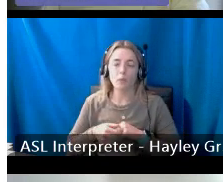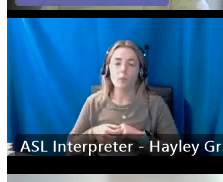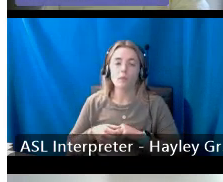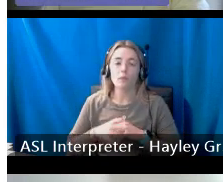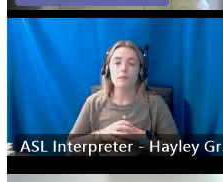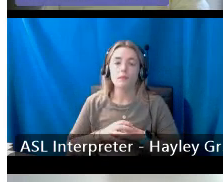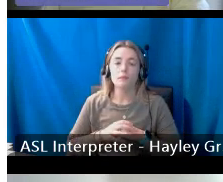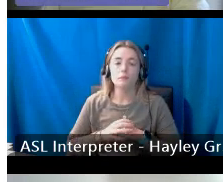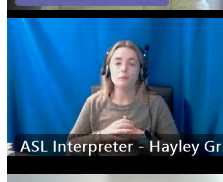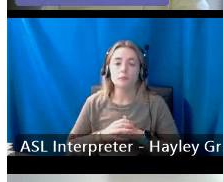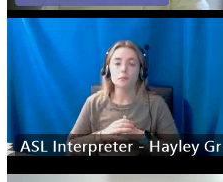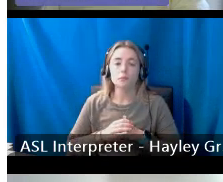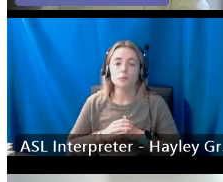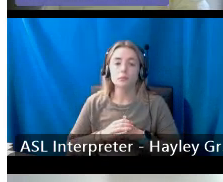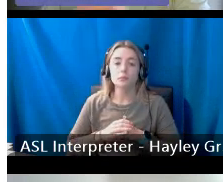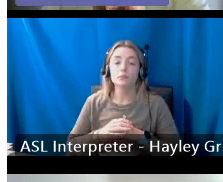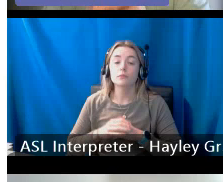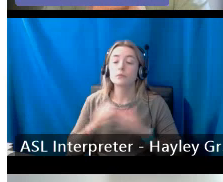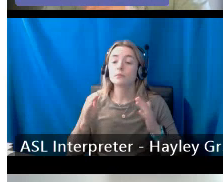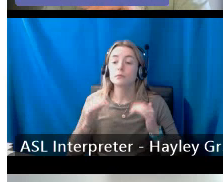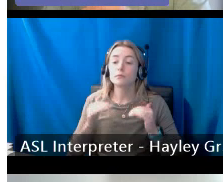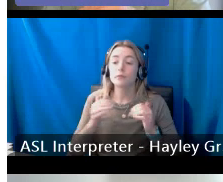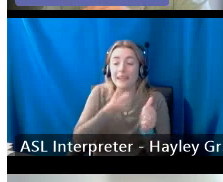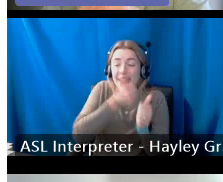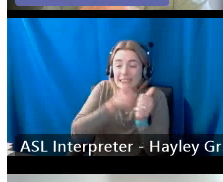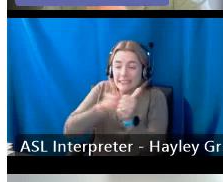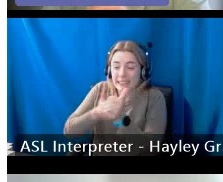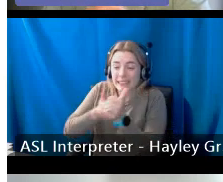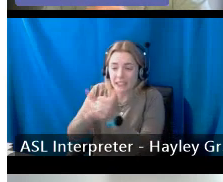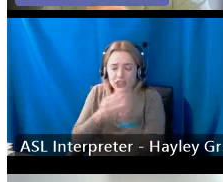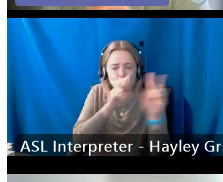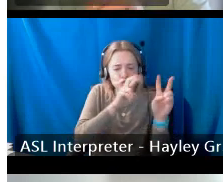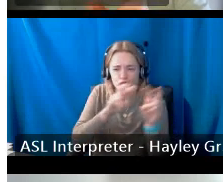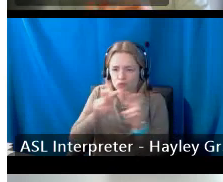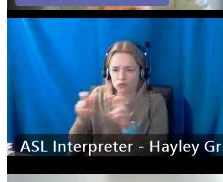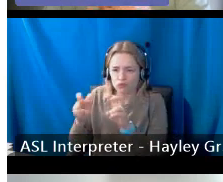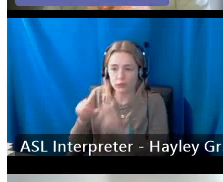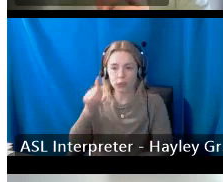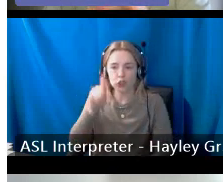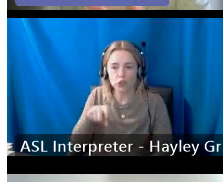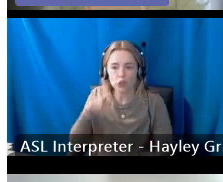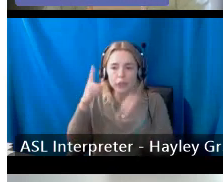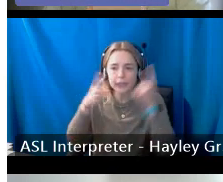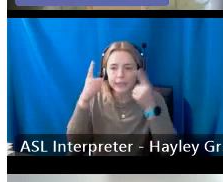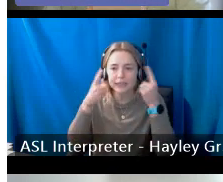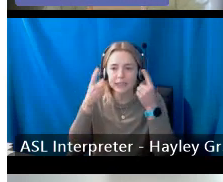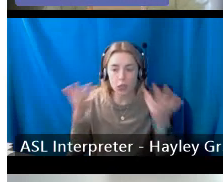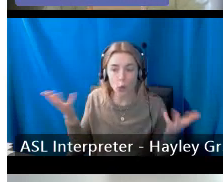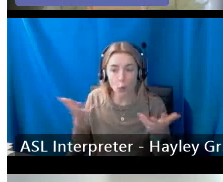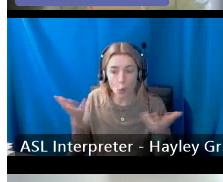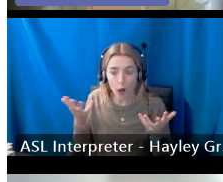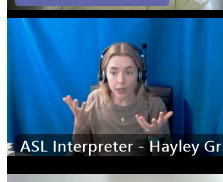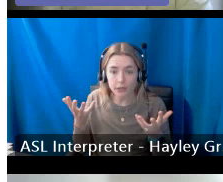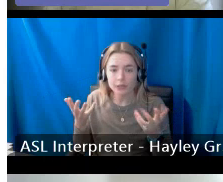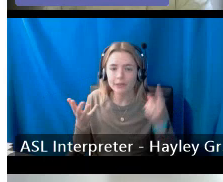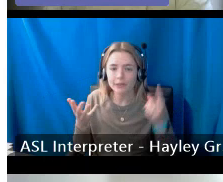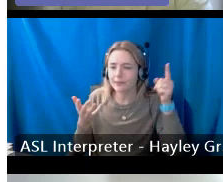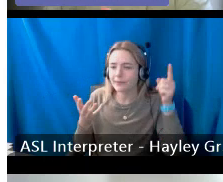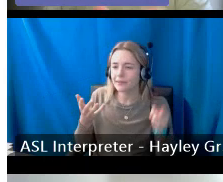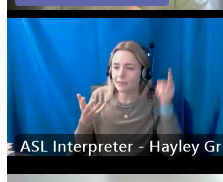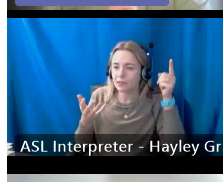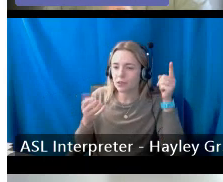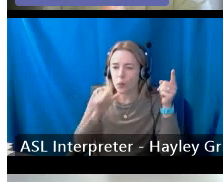And then in assessing each piece, consideration should be given to. I'm not going to spend a lot of time on this